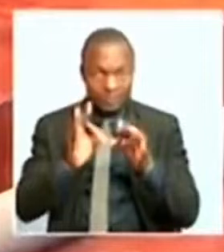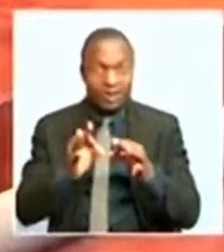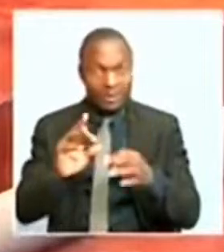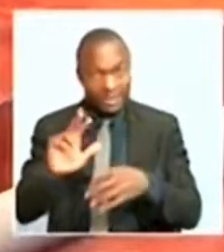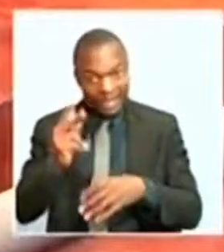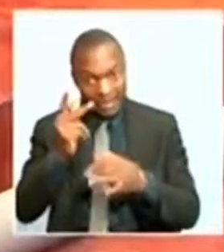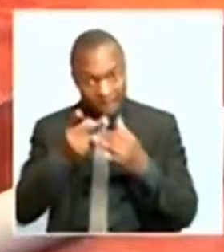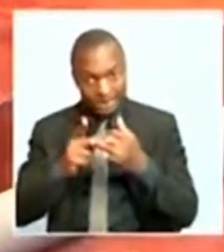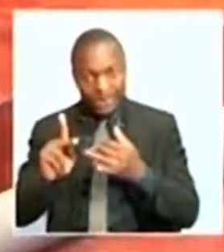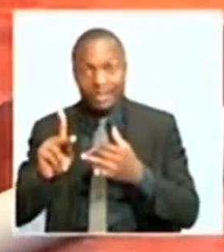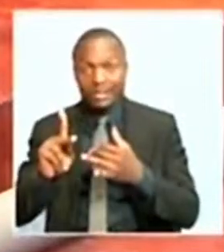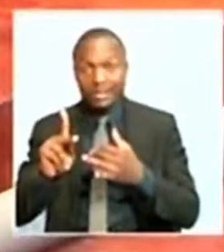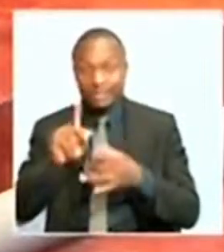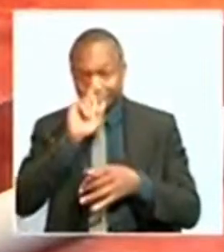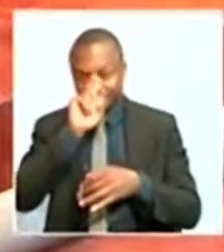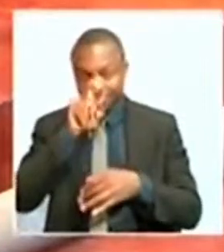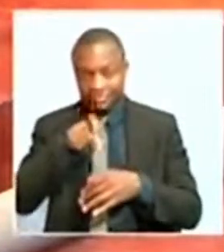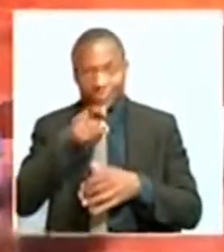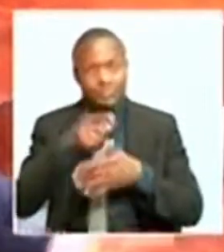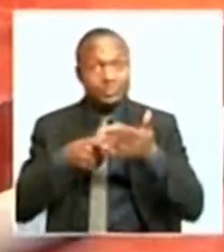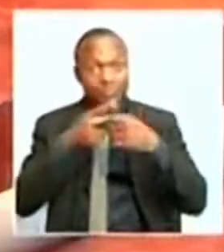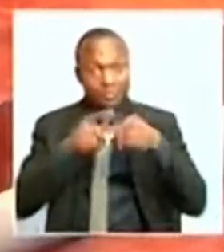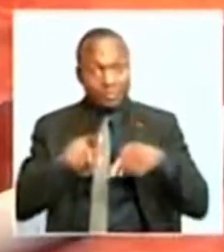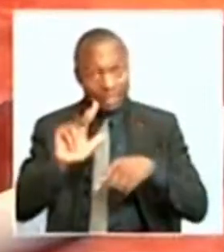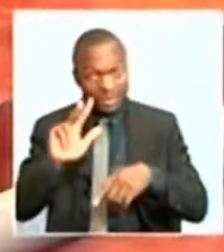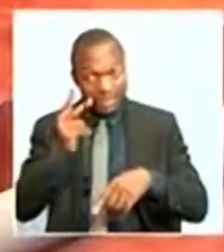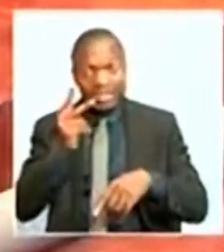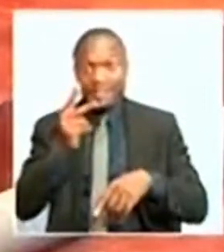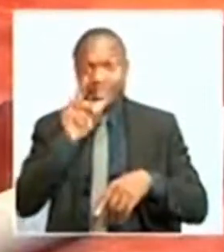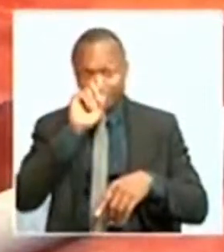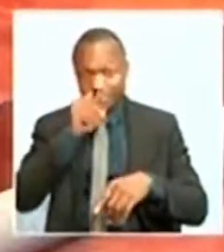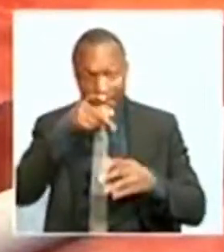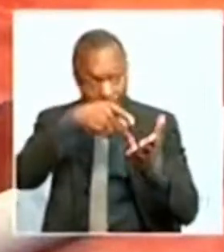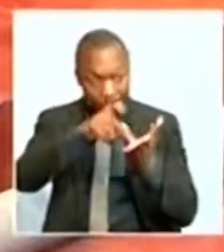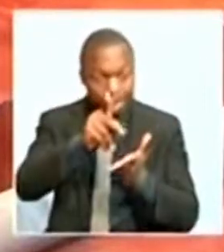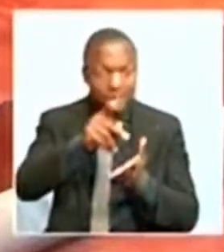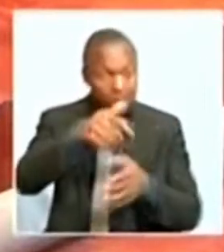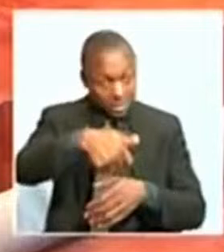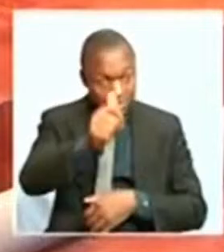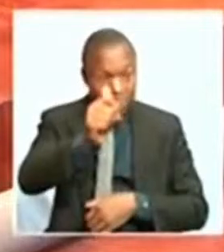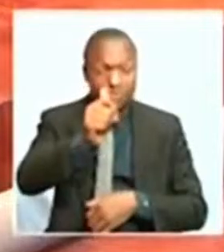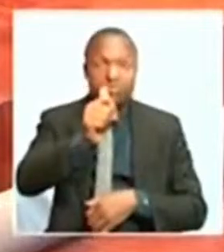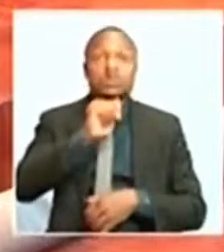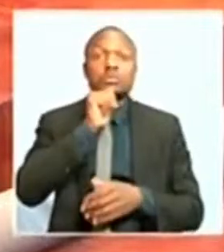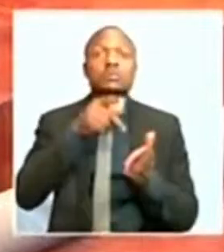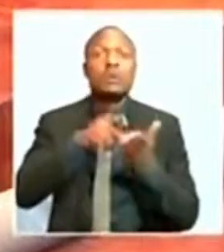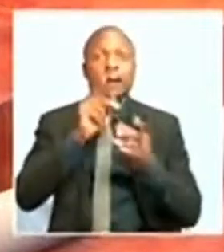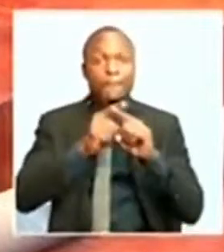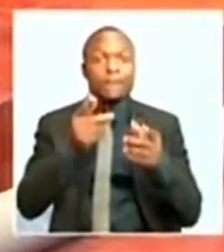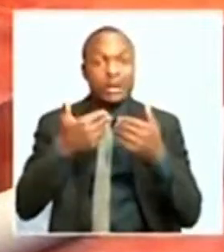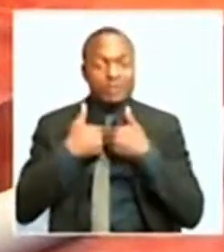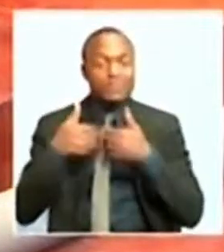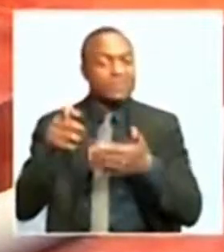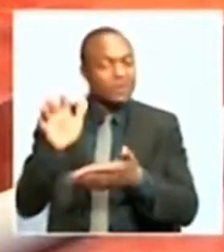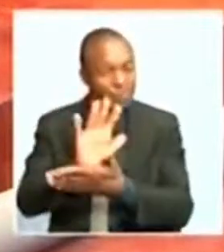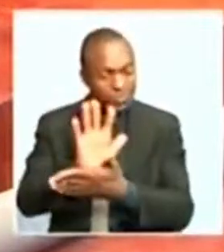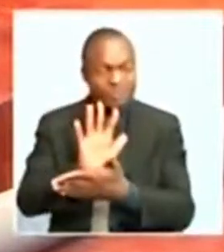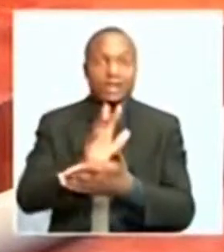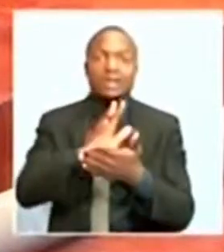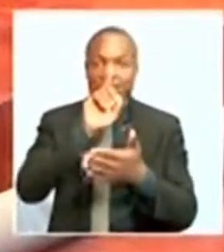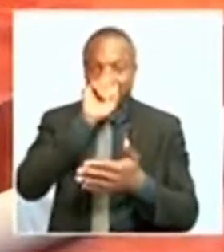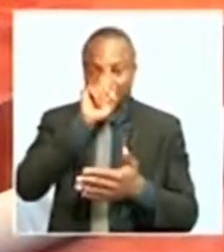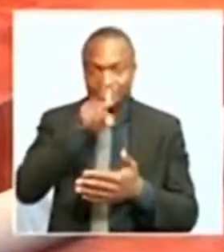what happens? So if you have third-party insurance, the third party is compensated. Yourself will not be compensated. But if you have comprehensive